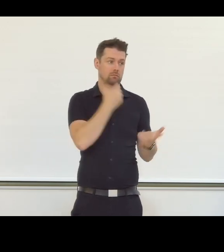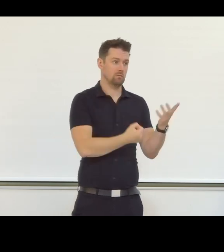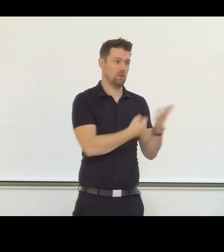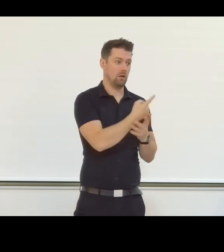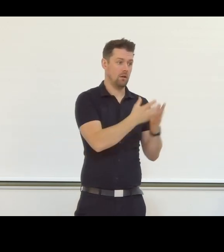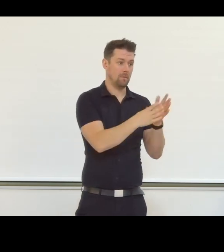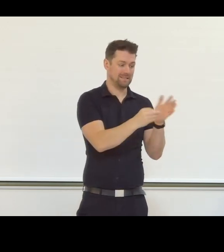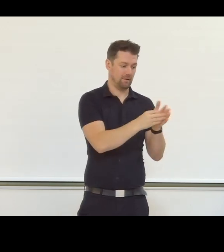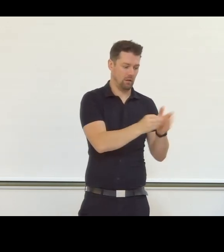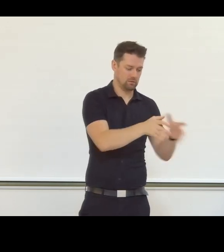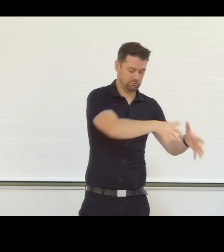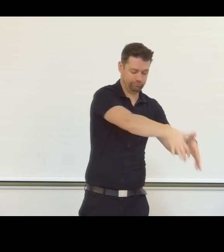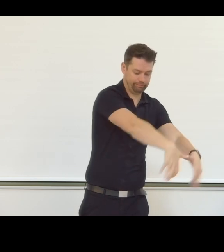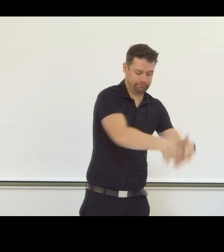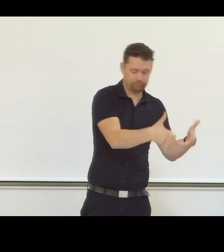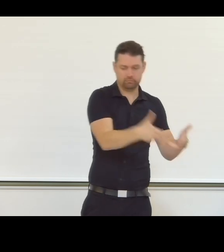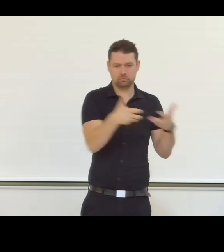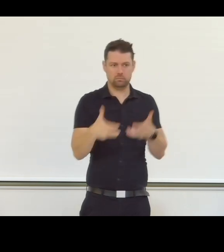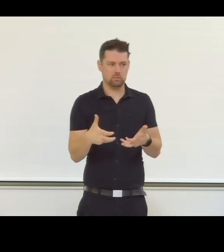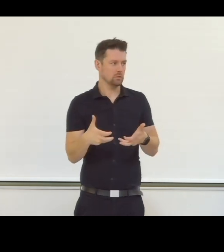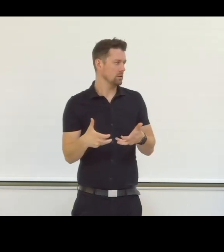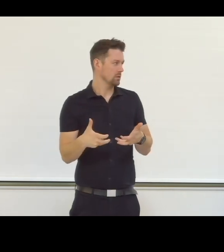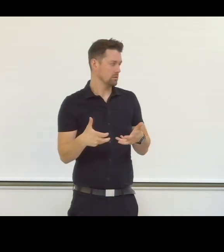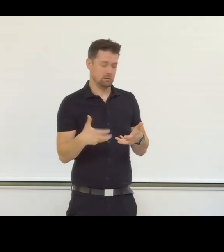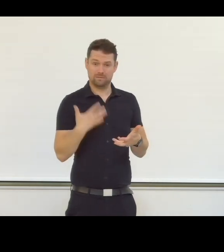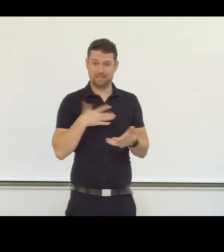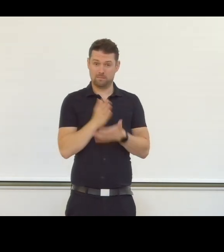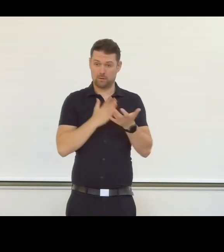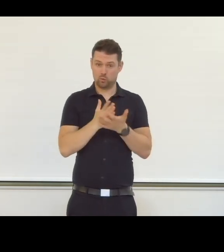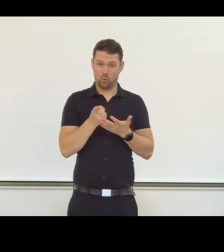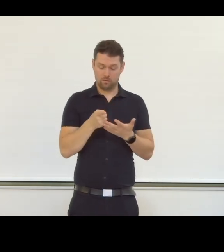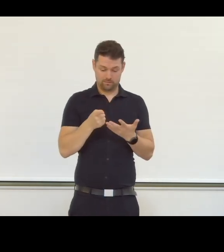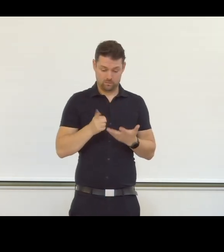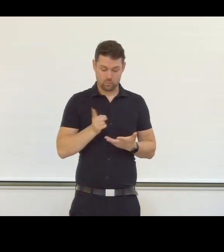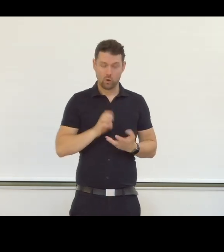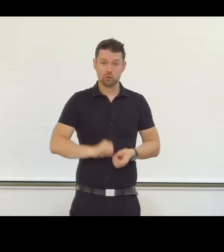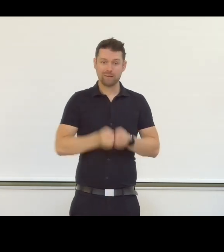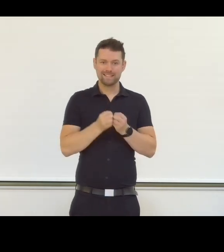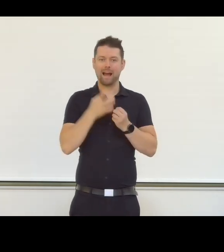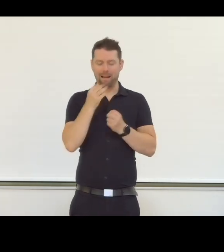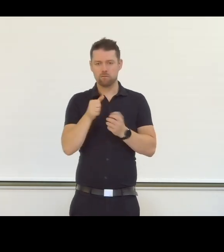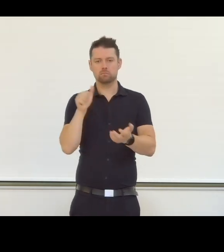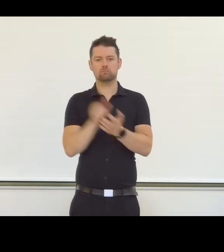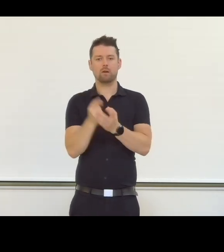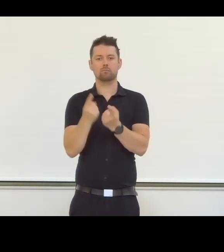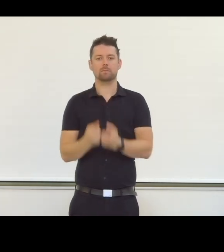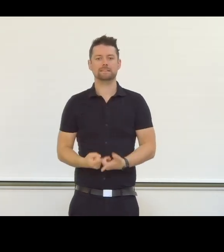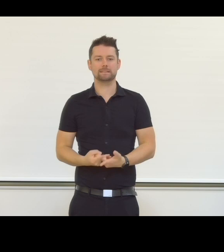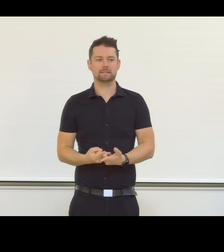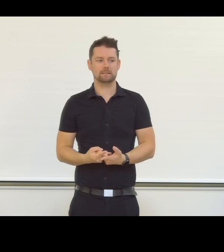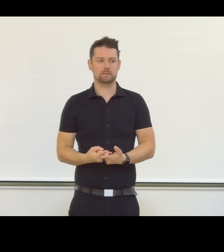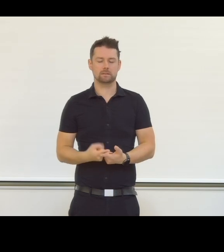materials that you extracted from the ground, but you have to make sure that whatever you're producing is having the properties that you need, meeting the